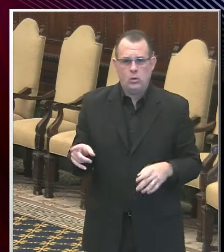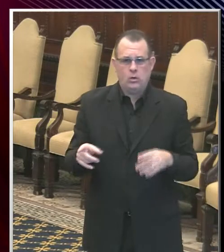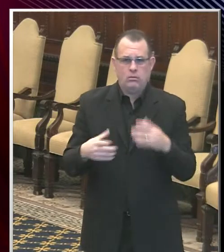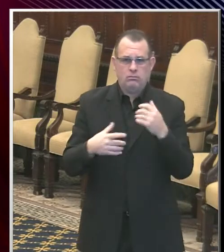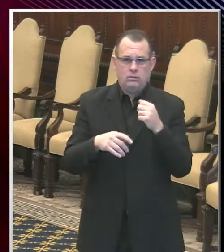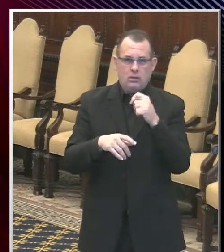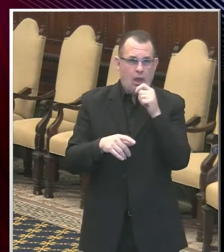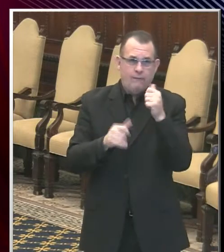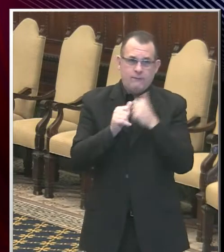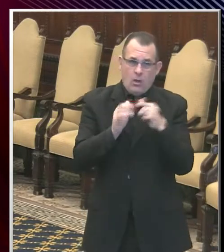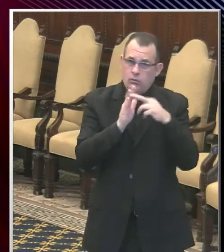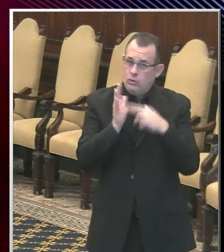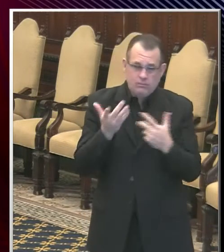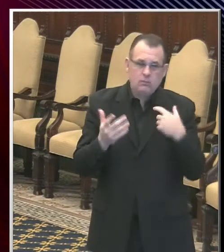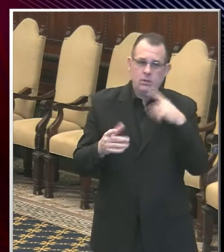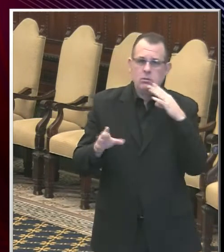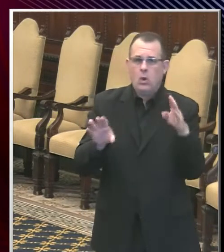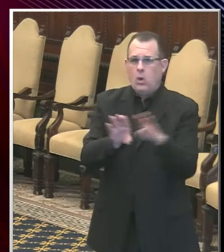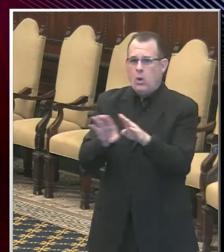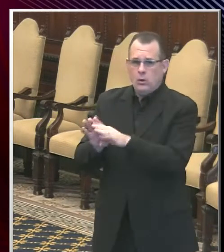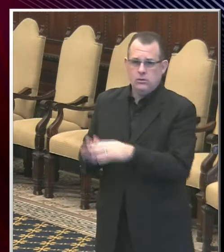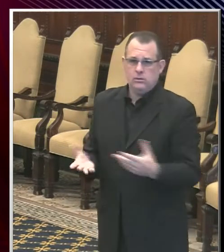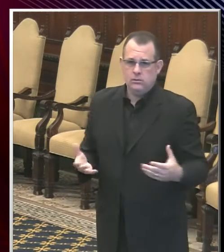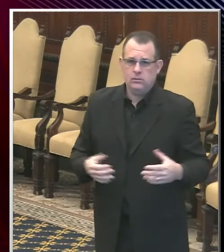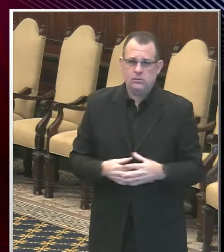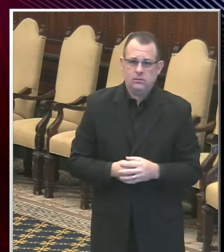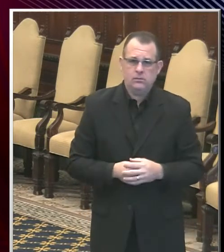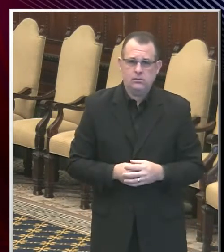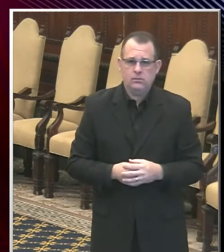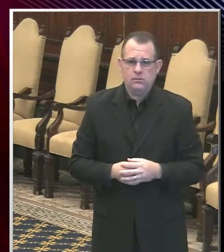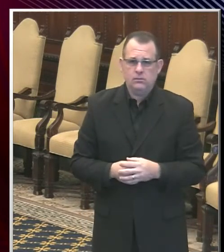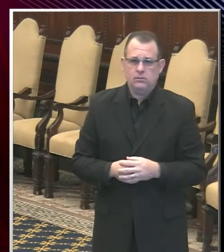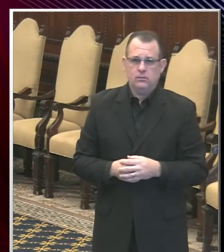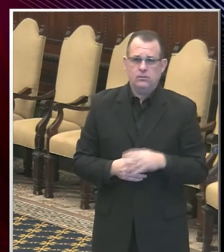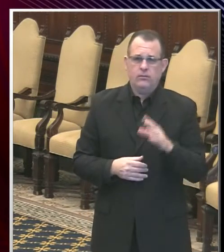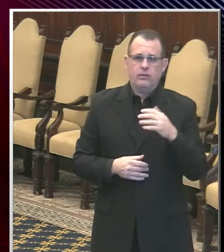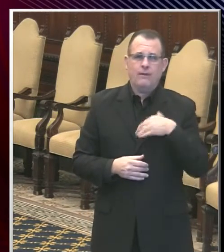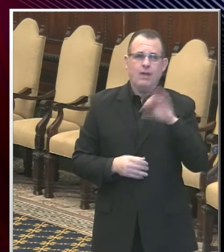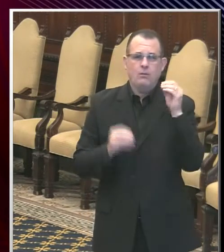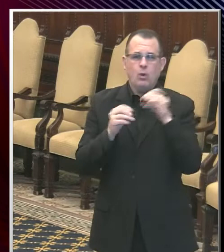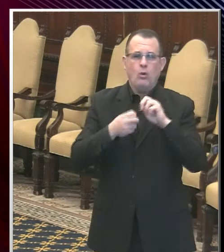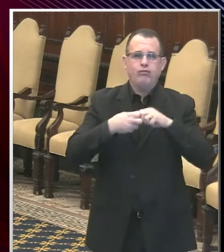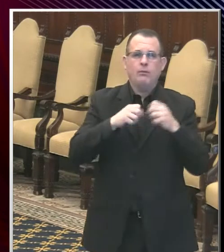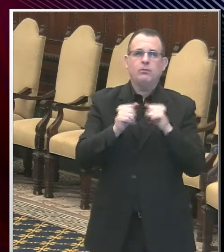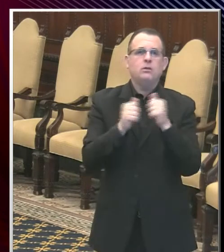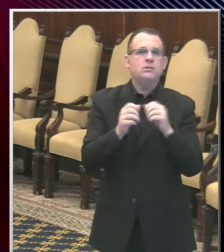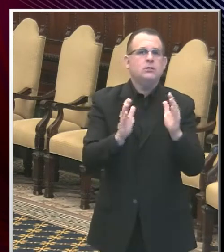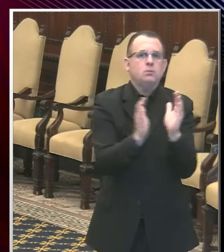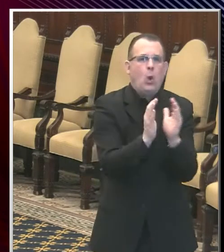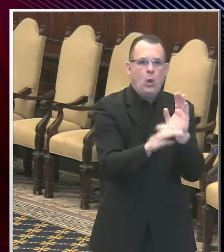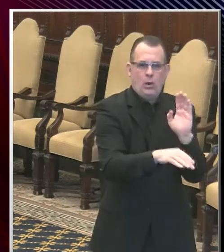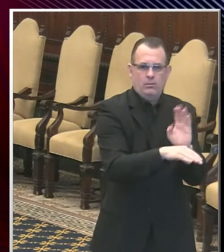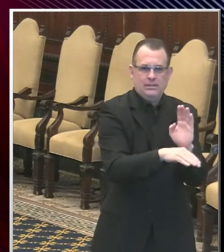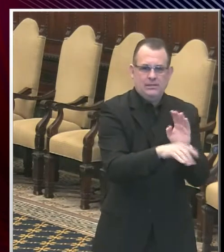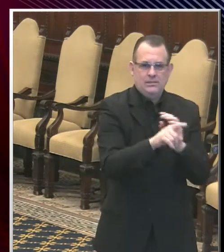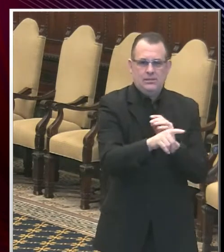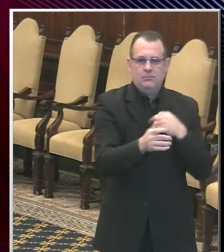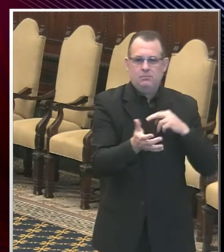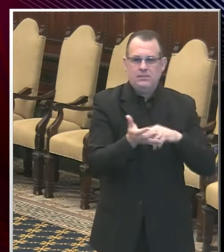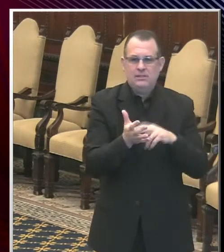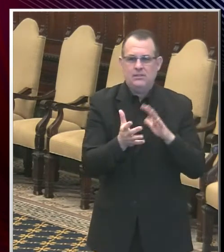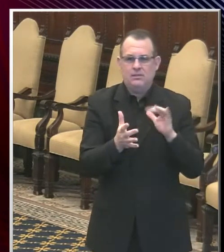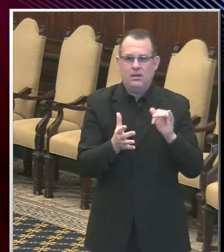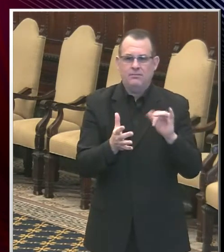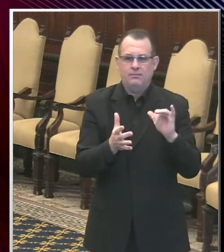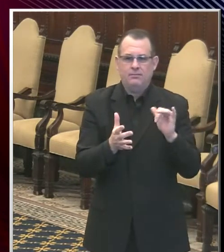not complying. We find more difficulty with smaller types of jobs where people we'll make sure there's no more than